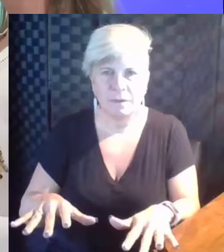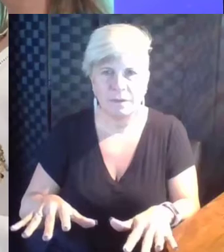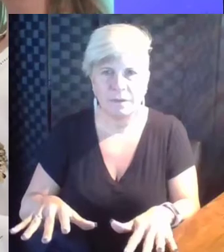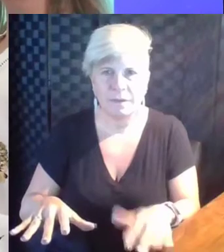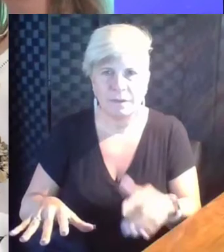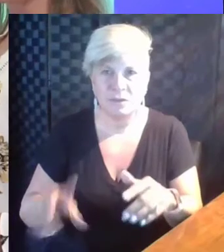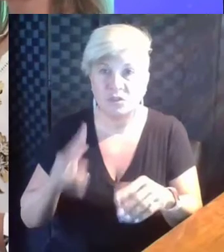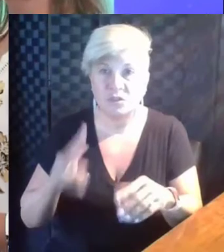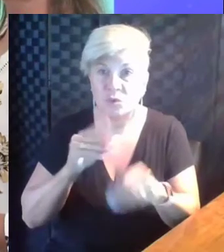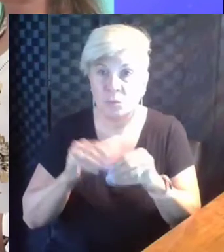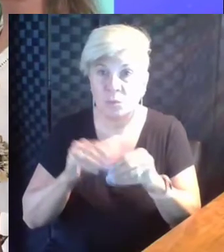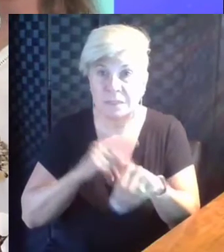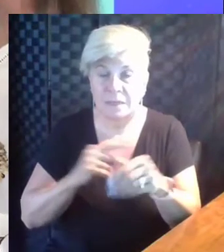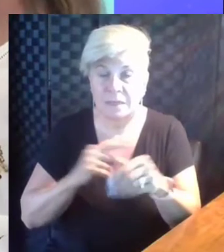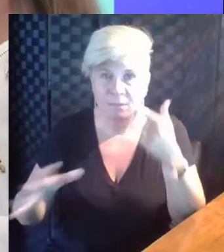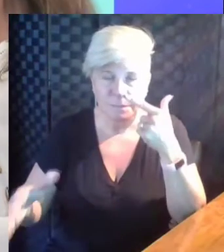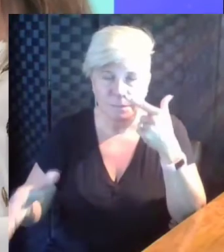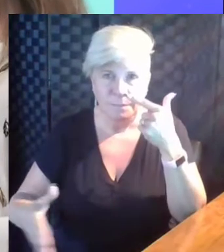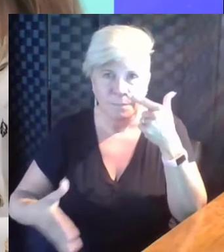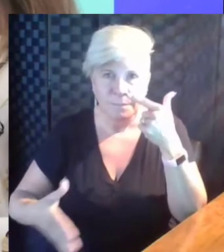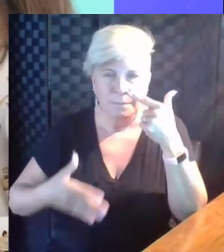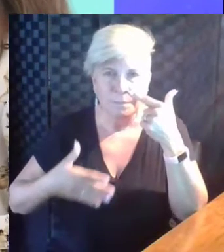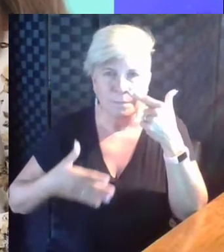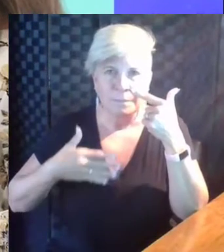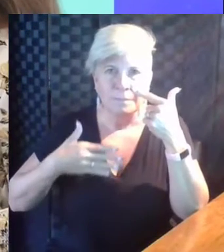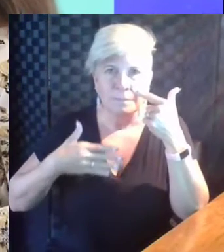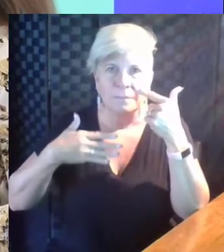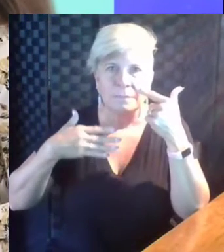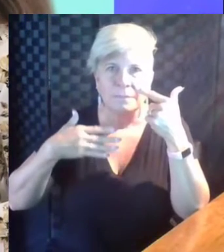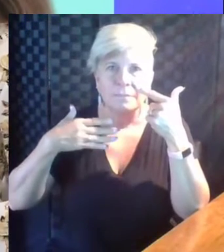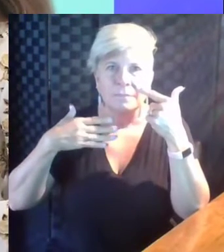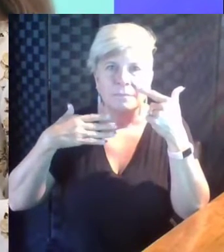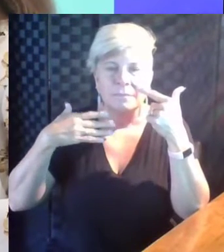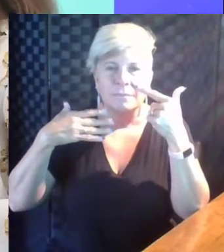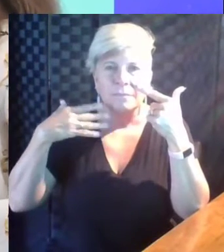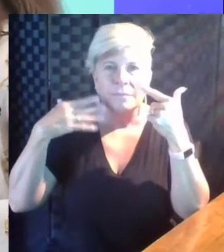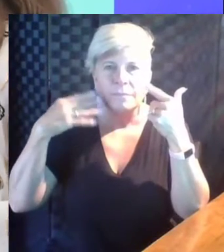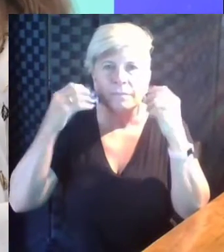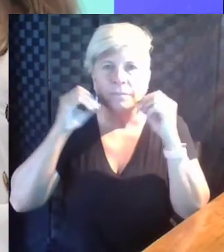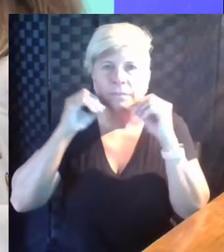We're going to do that 2 more times. Nice big deep breath in.